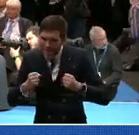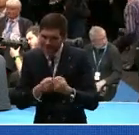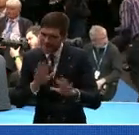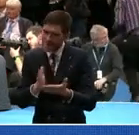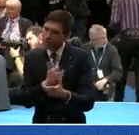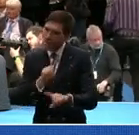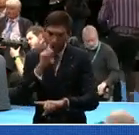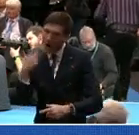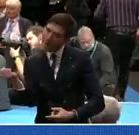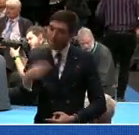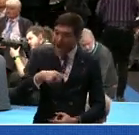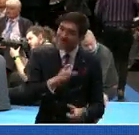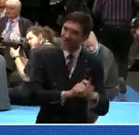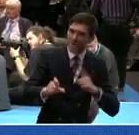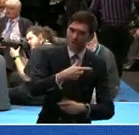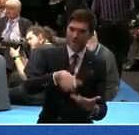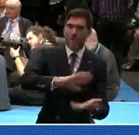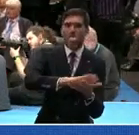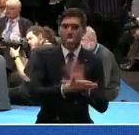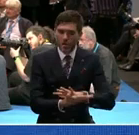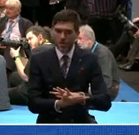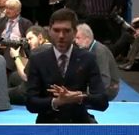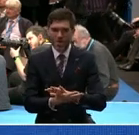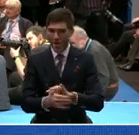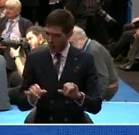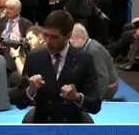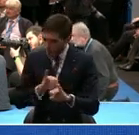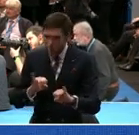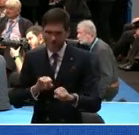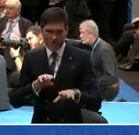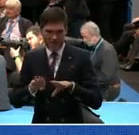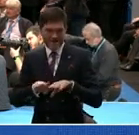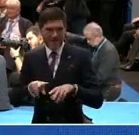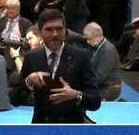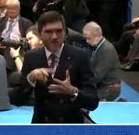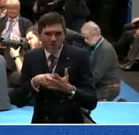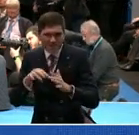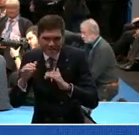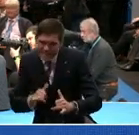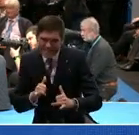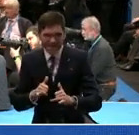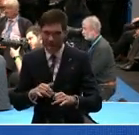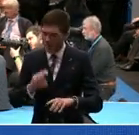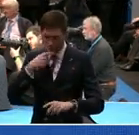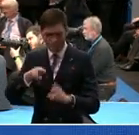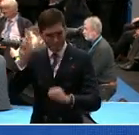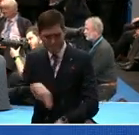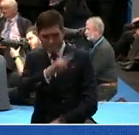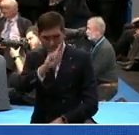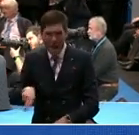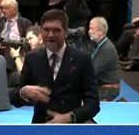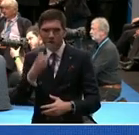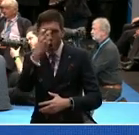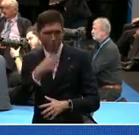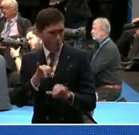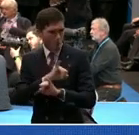apart. I'm outlawing the sickening practice of virginity testing, a barbaric, medieval, and